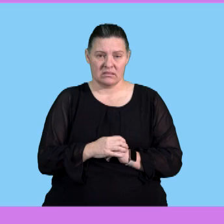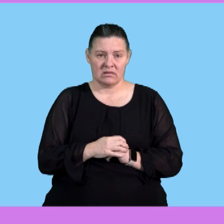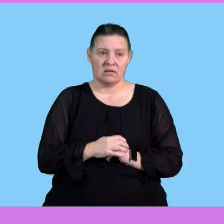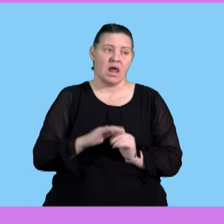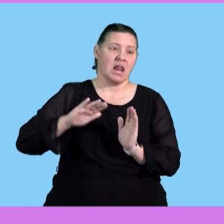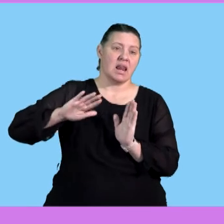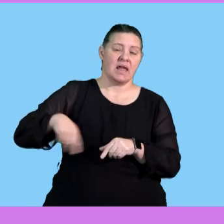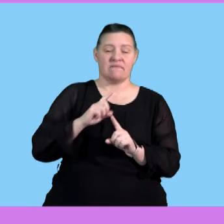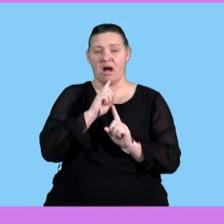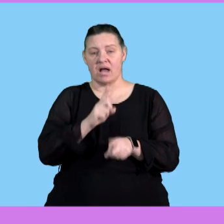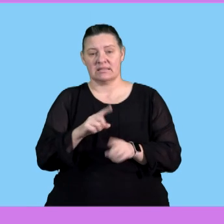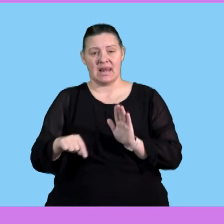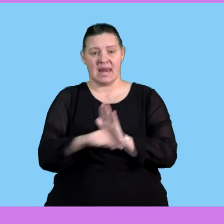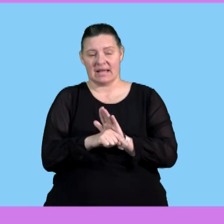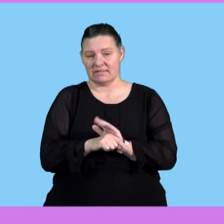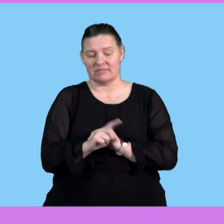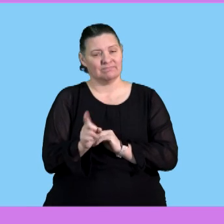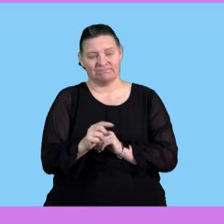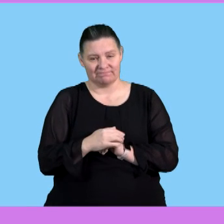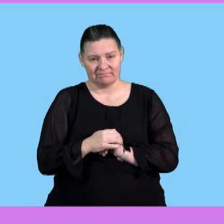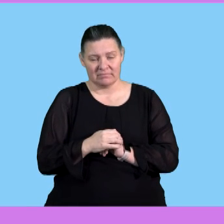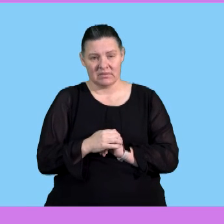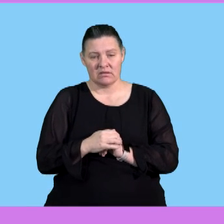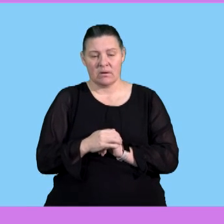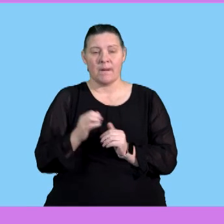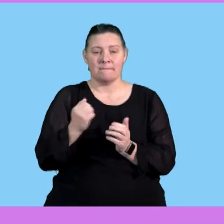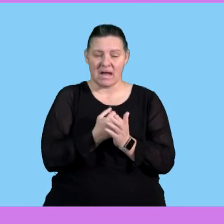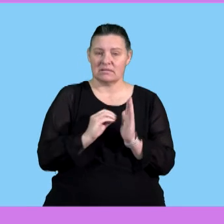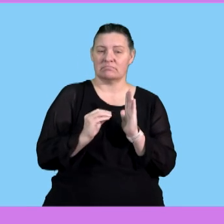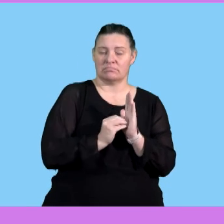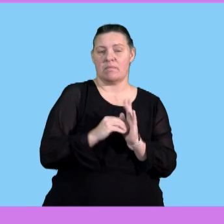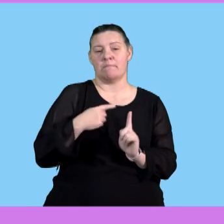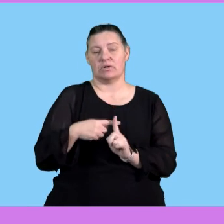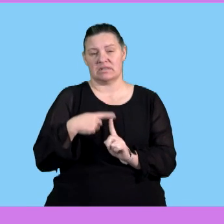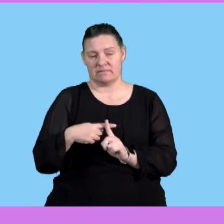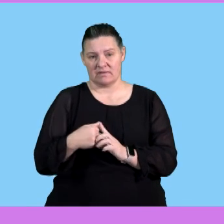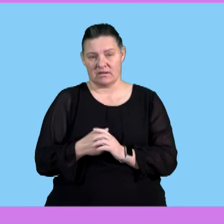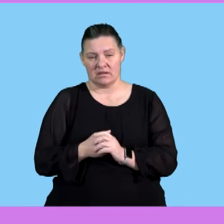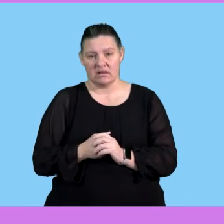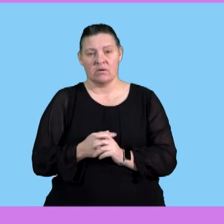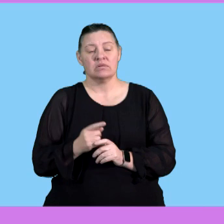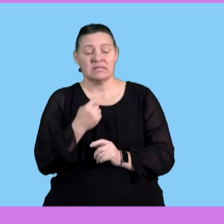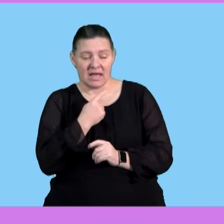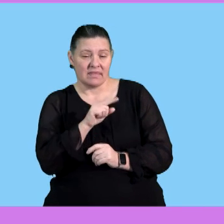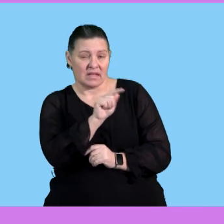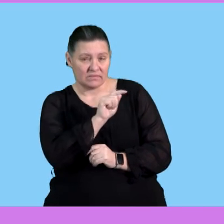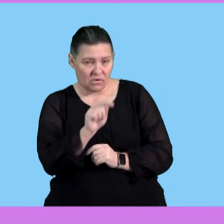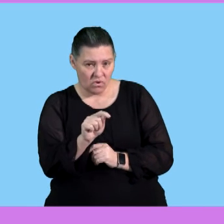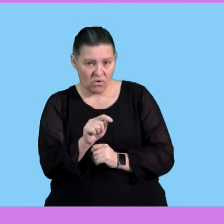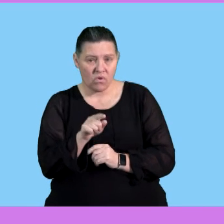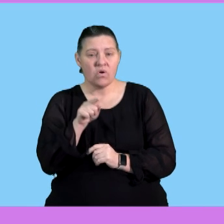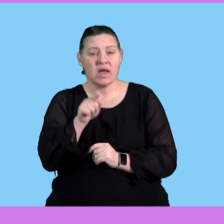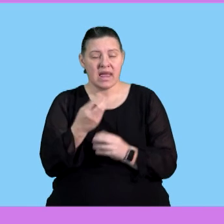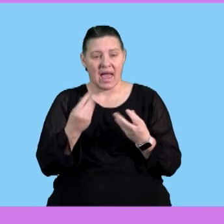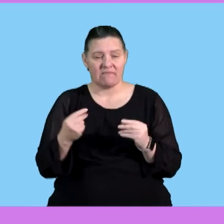never leave your answer as a negative. So we need to write it as a positive by saying,